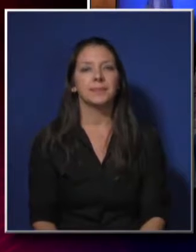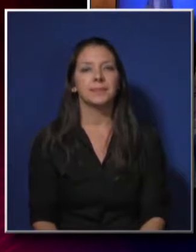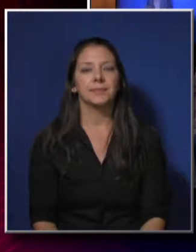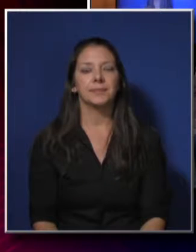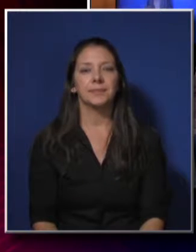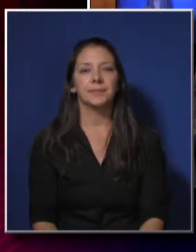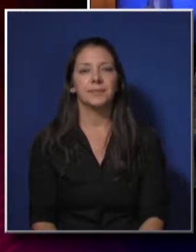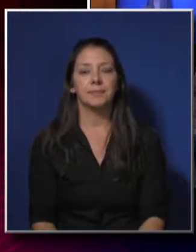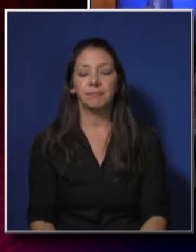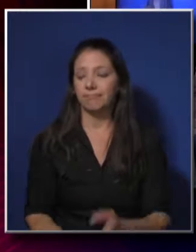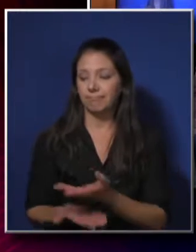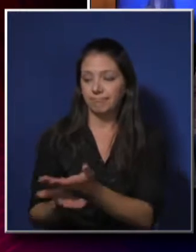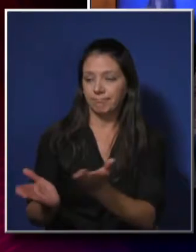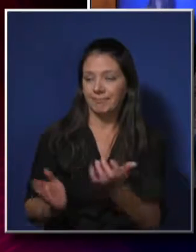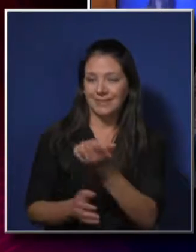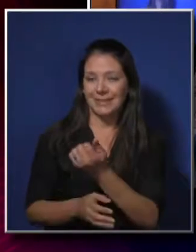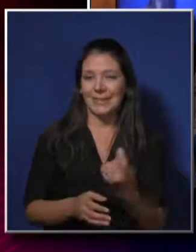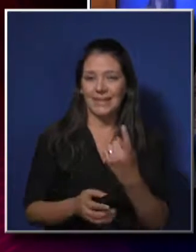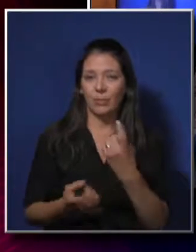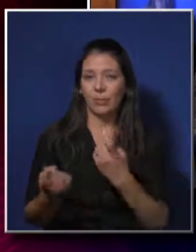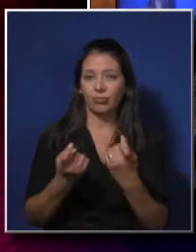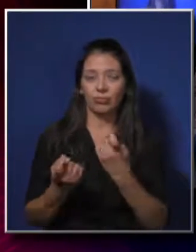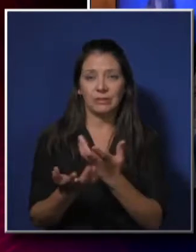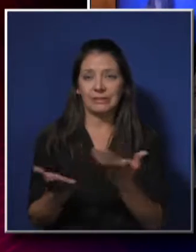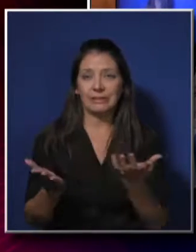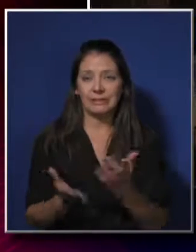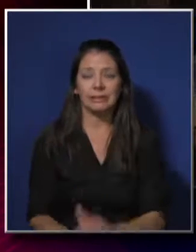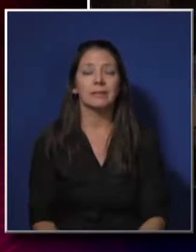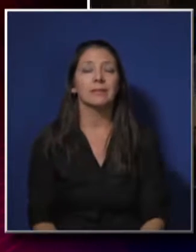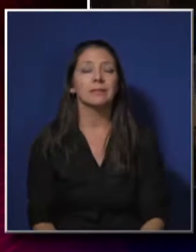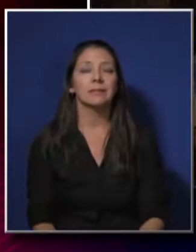Any questions on the items?